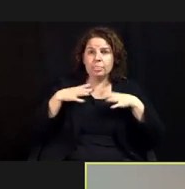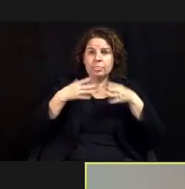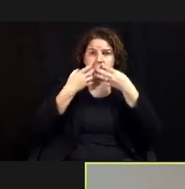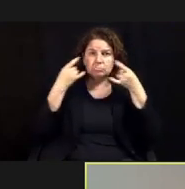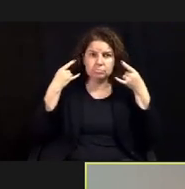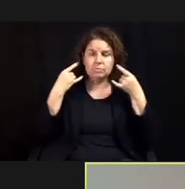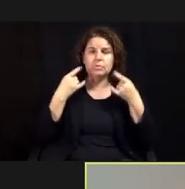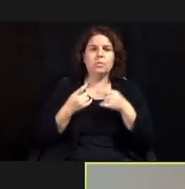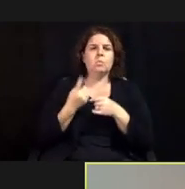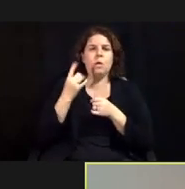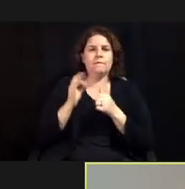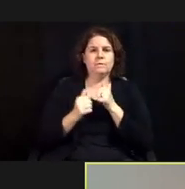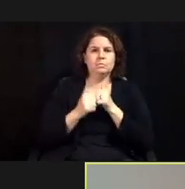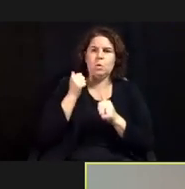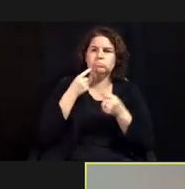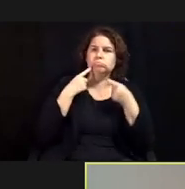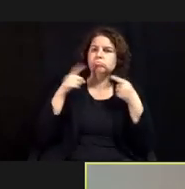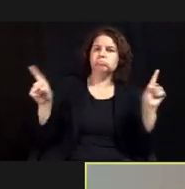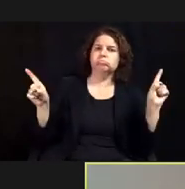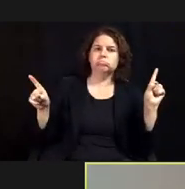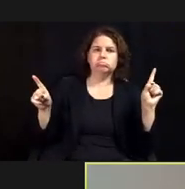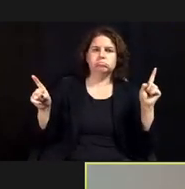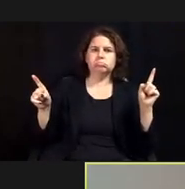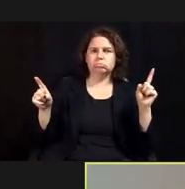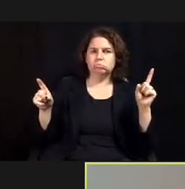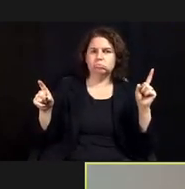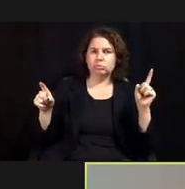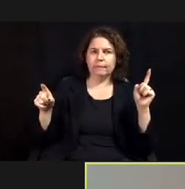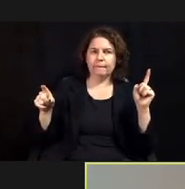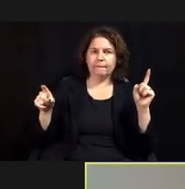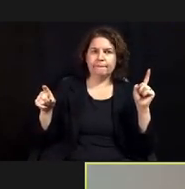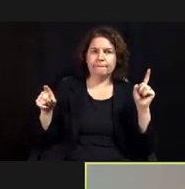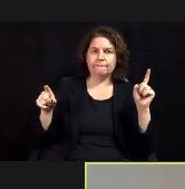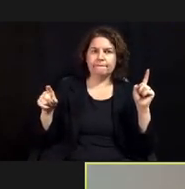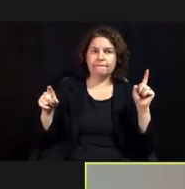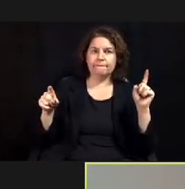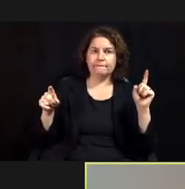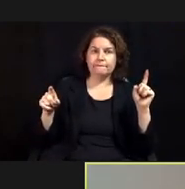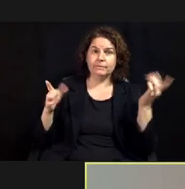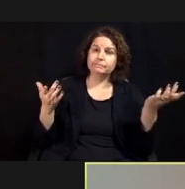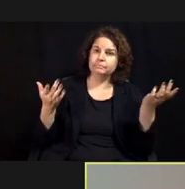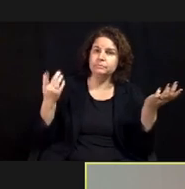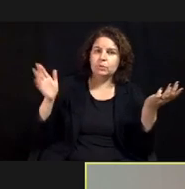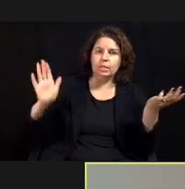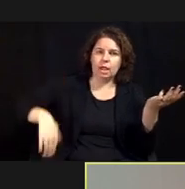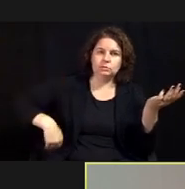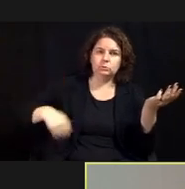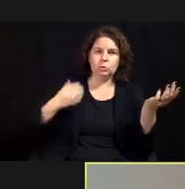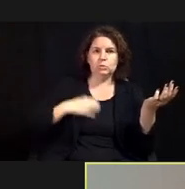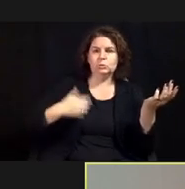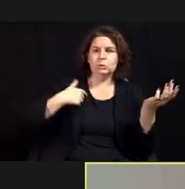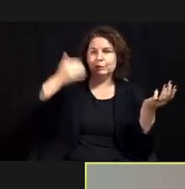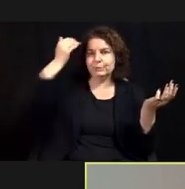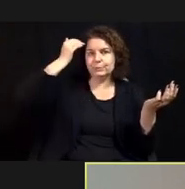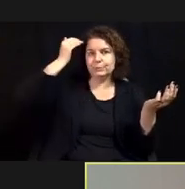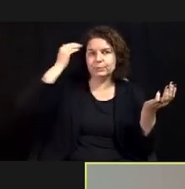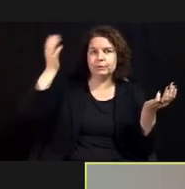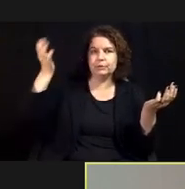dramatic and unfortunate late understandings in our experience of this pandemic was the effectiveness of facial